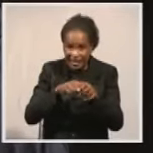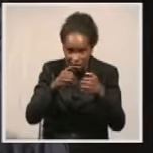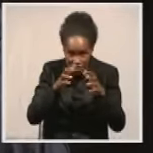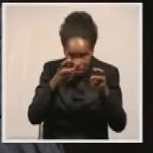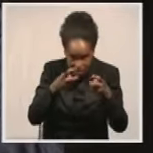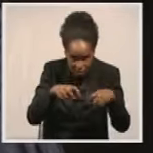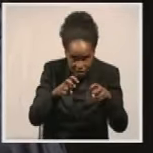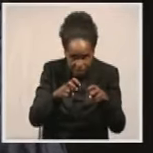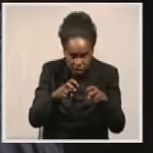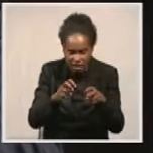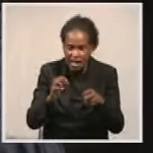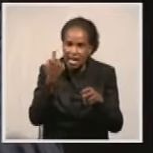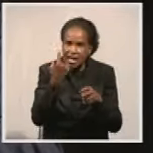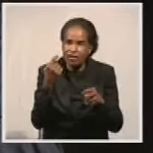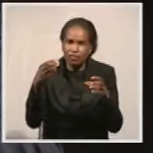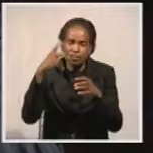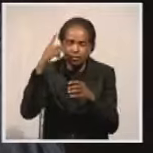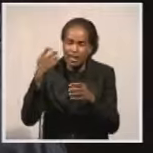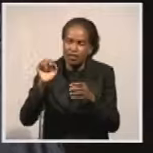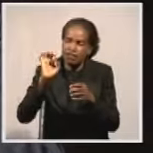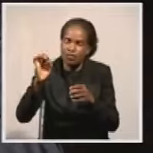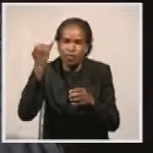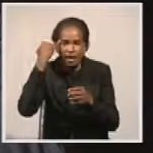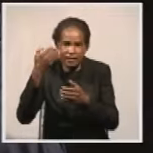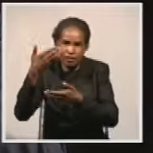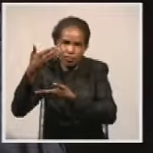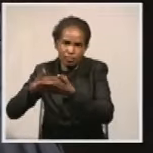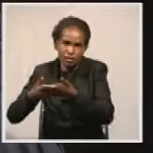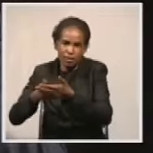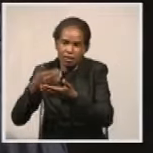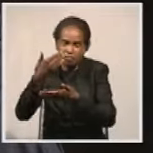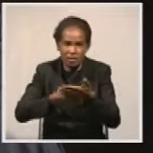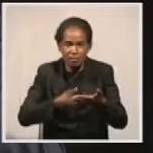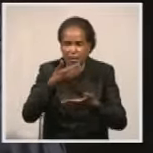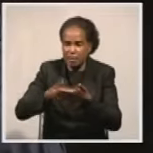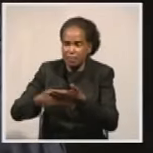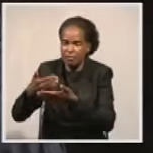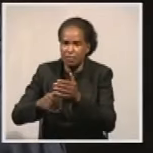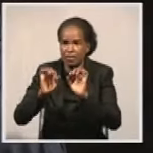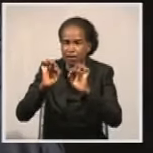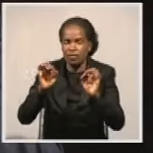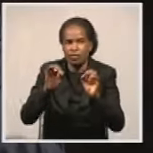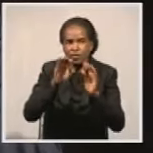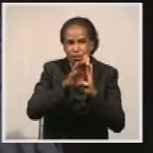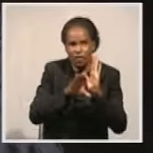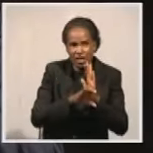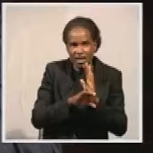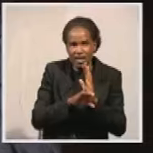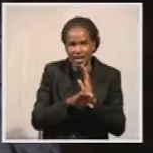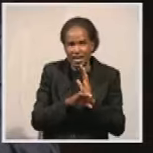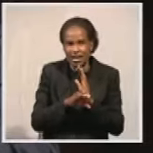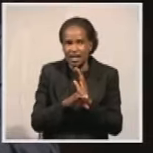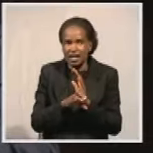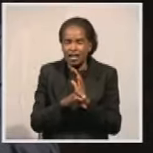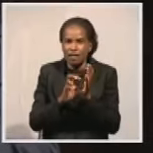Precisely. And they are proportionally represented in the 72. Yes. But then you take the same proportional representative modus operandi to